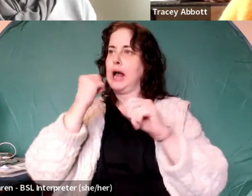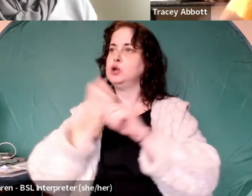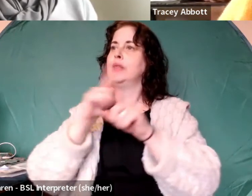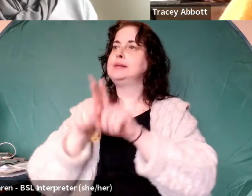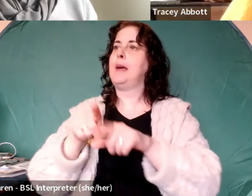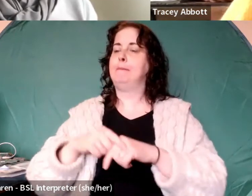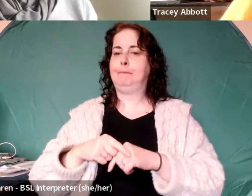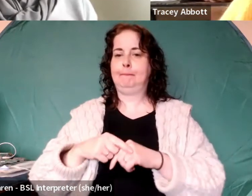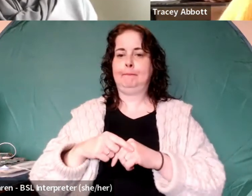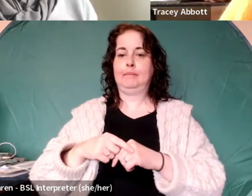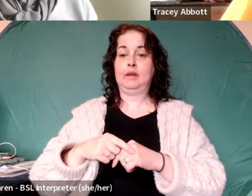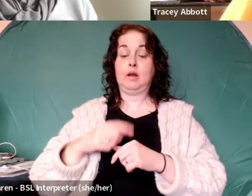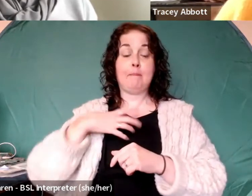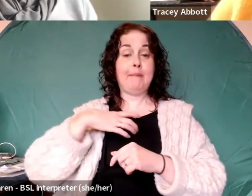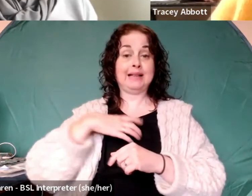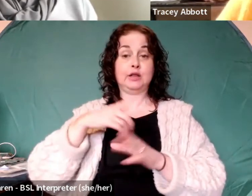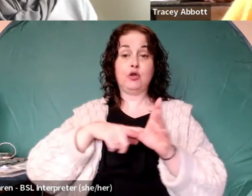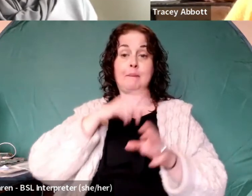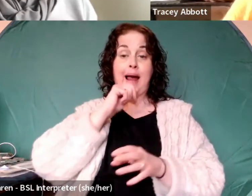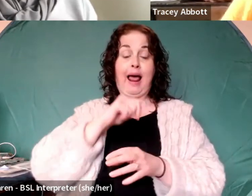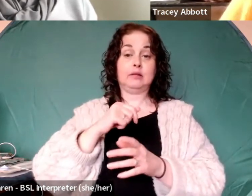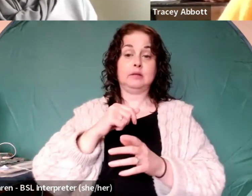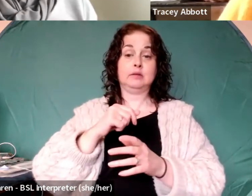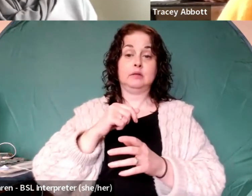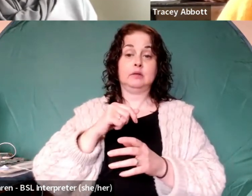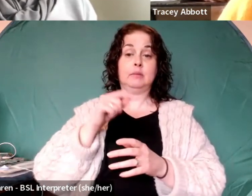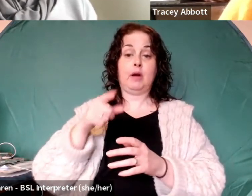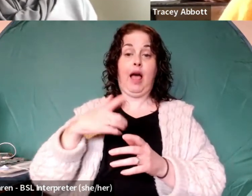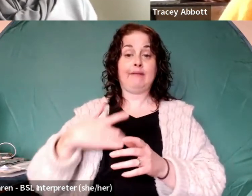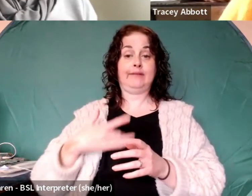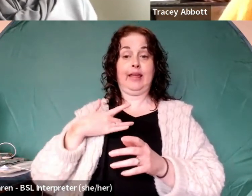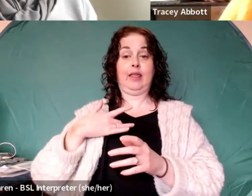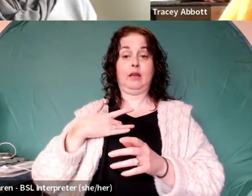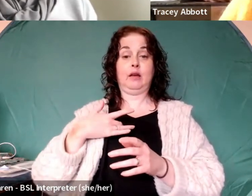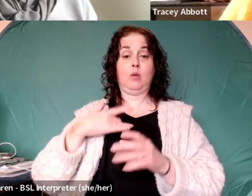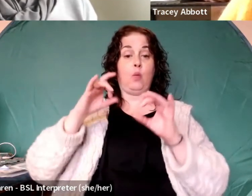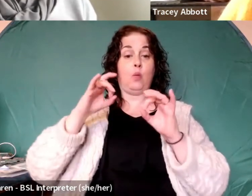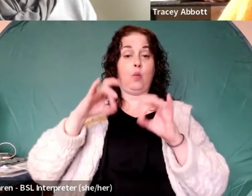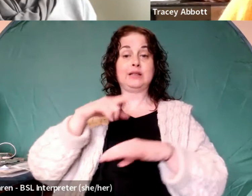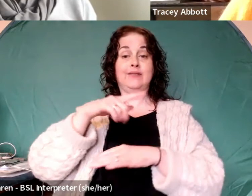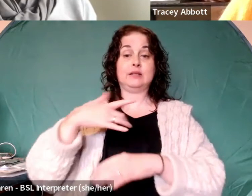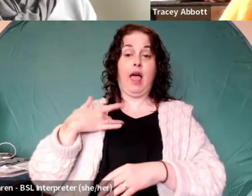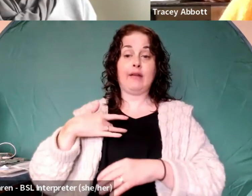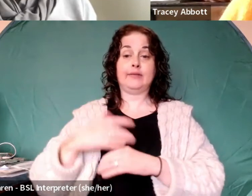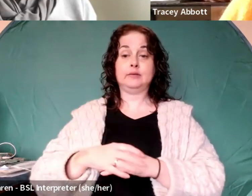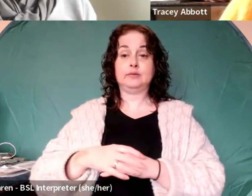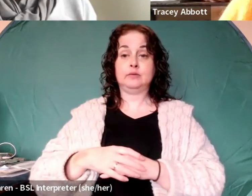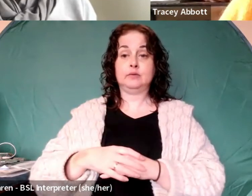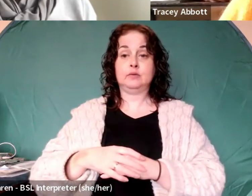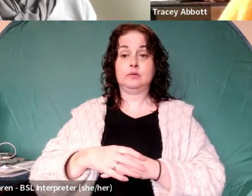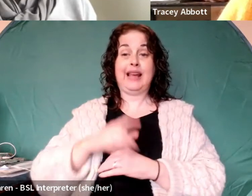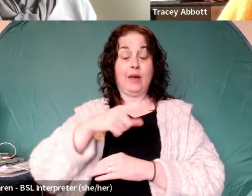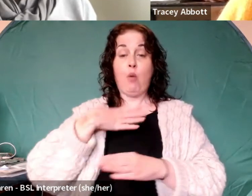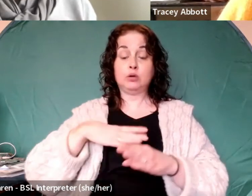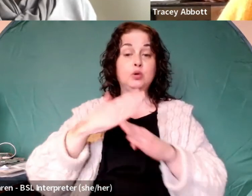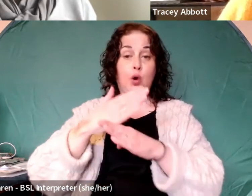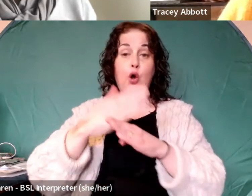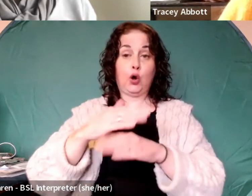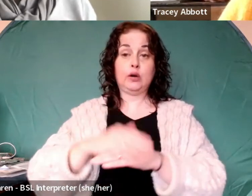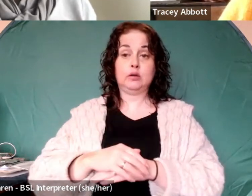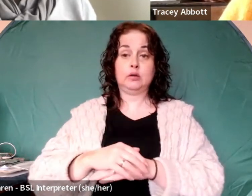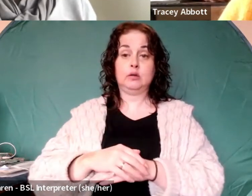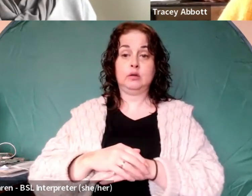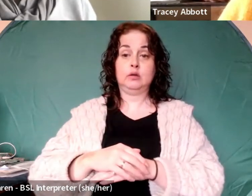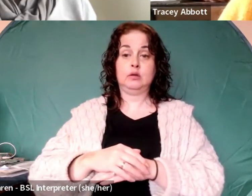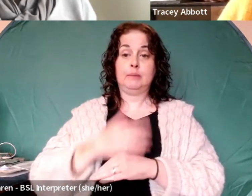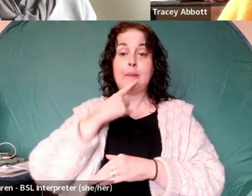an astonishing young man, but I do feel deeply, what a waste of a human life. Yeah, waste of talent. He desperately wants to work, but he gets